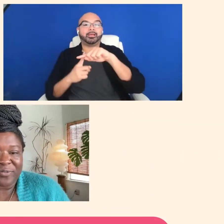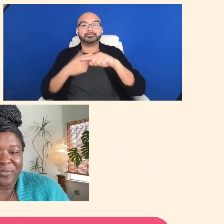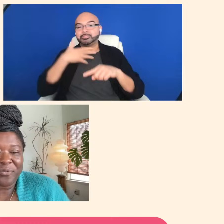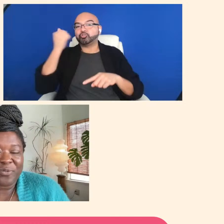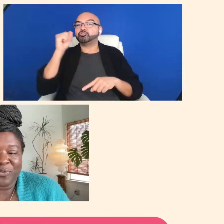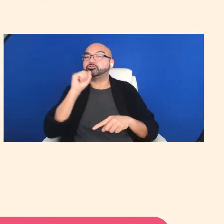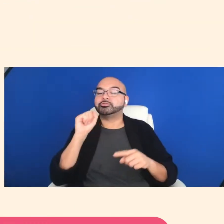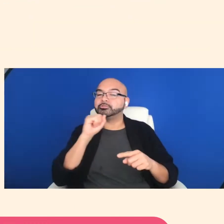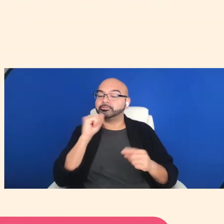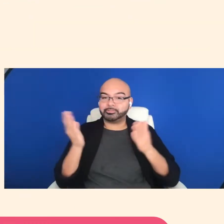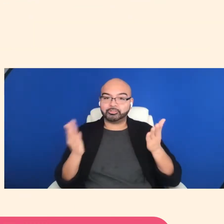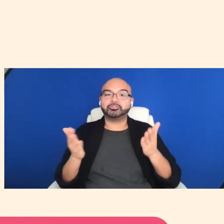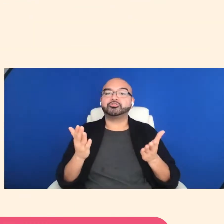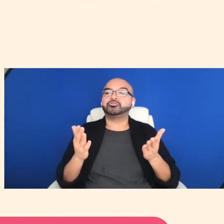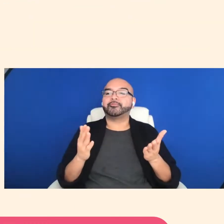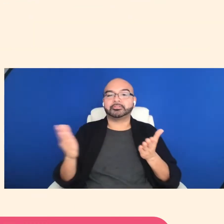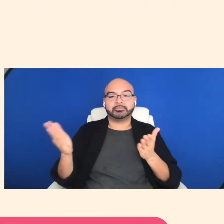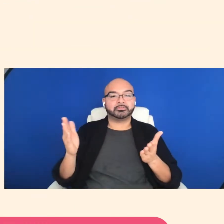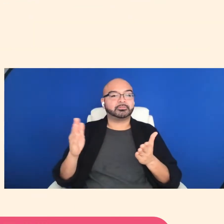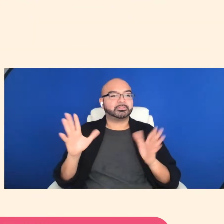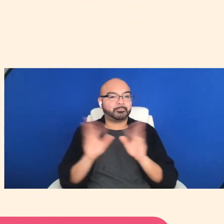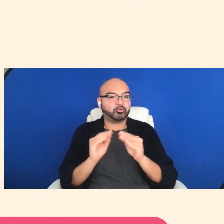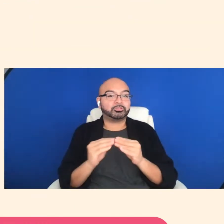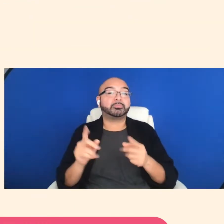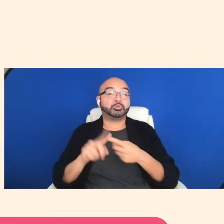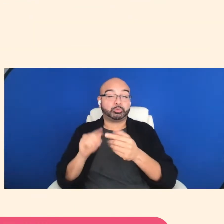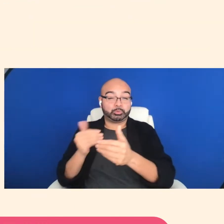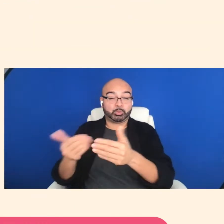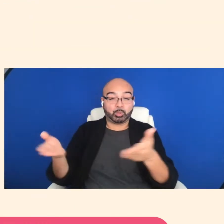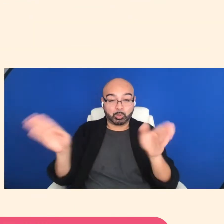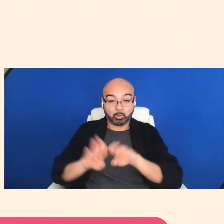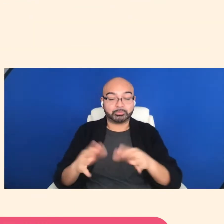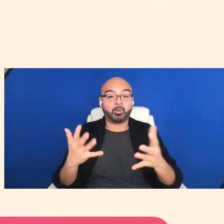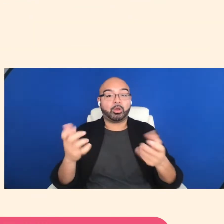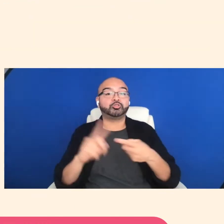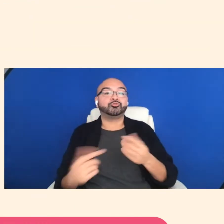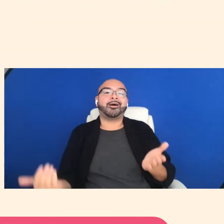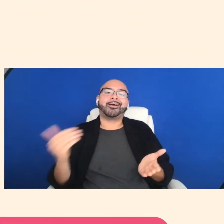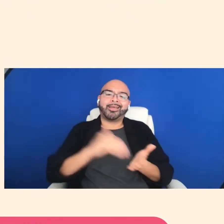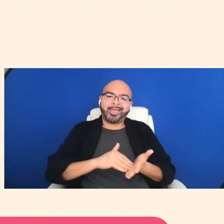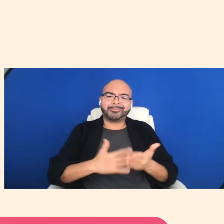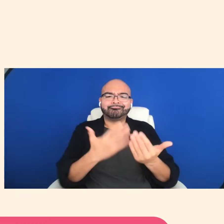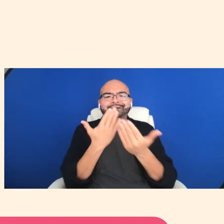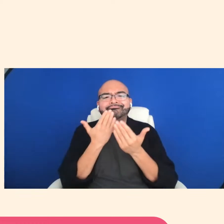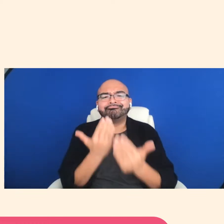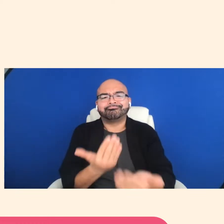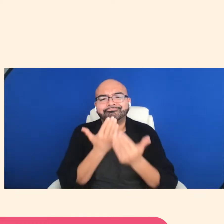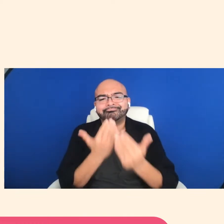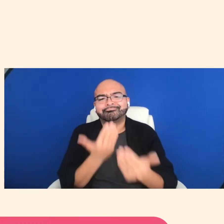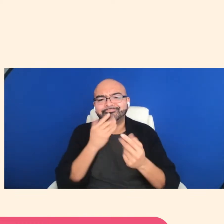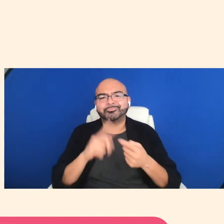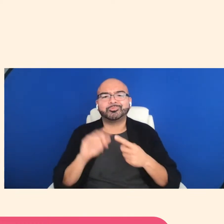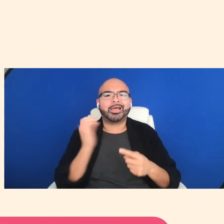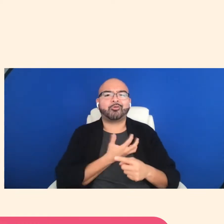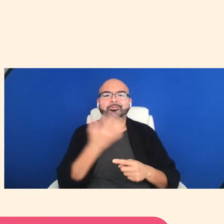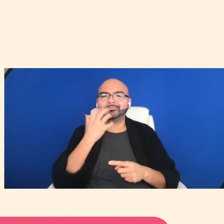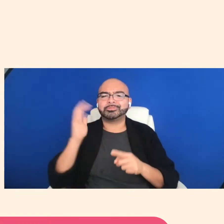a close, I want to yet again extend my deepest gratitude to our remarkable